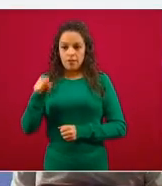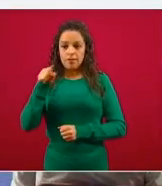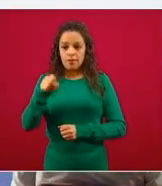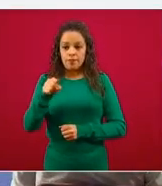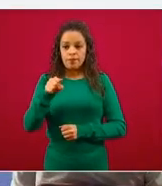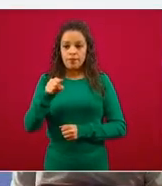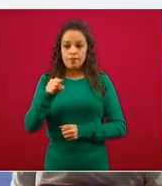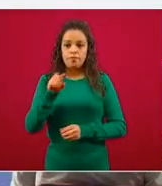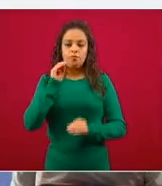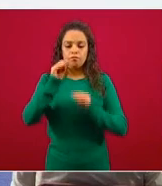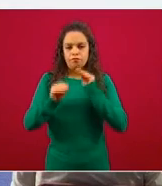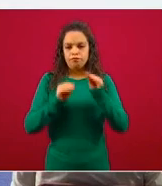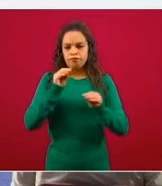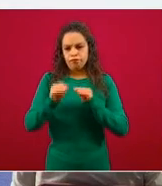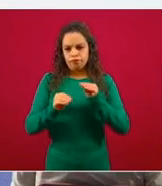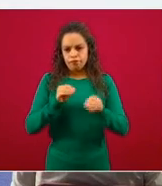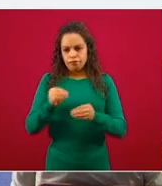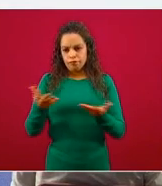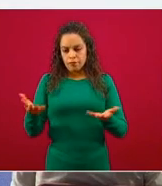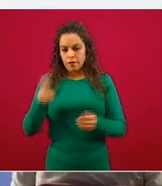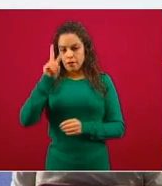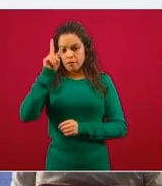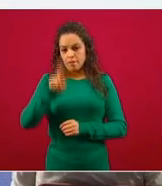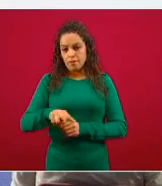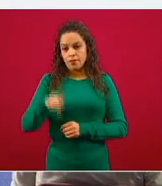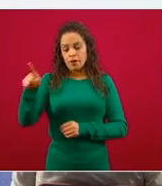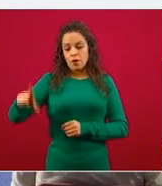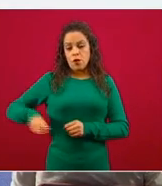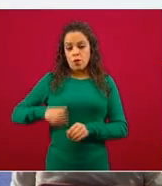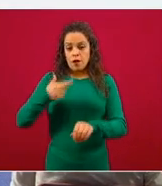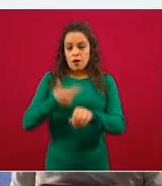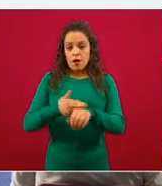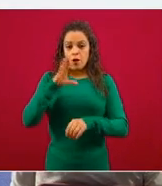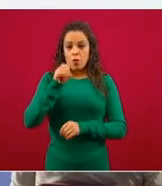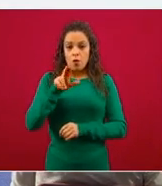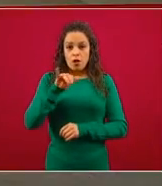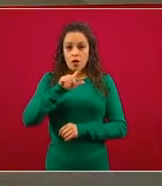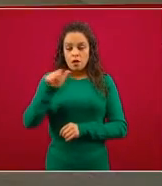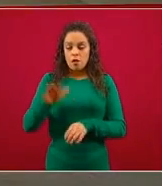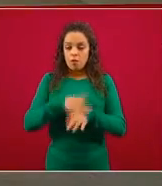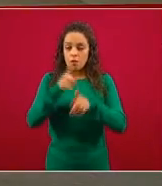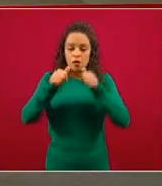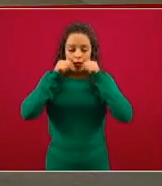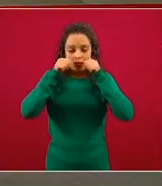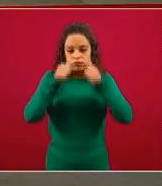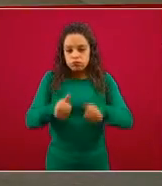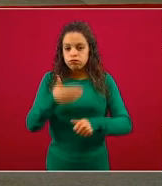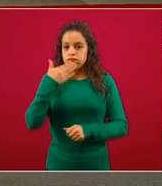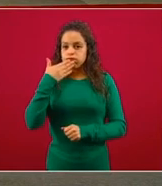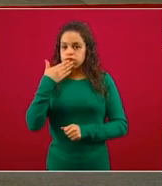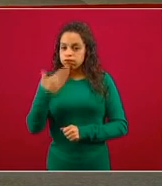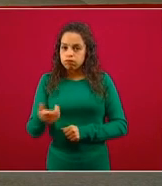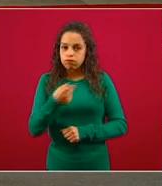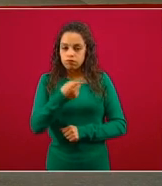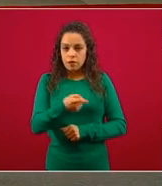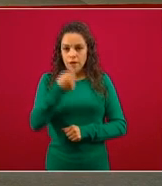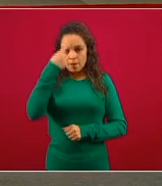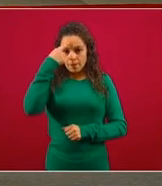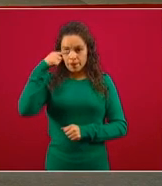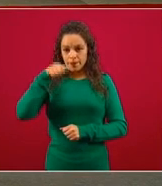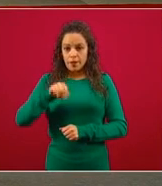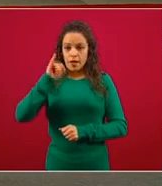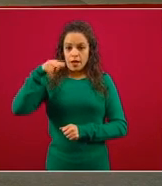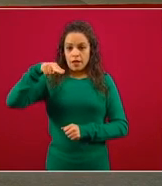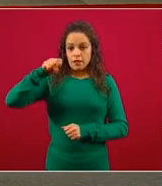with which we can incorporate the services that Mr. Robledo will be talking about. And also thank you to Mr. Bonilla